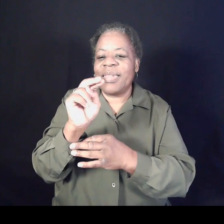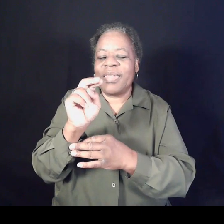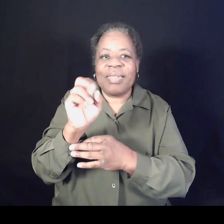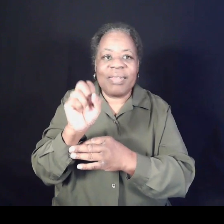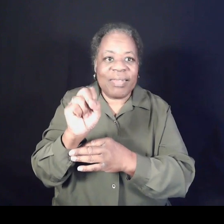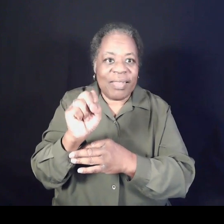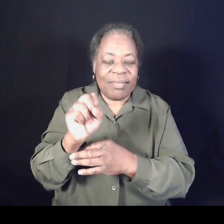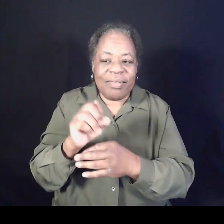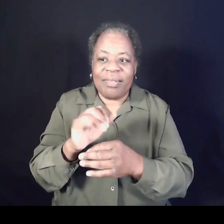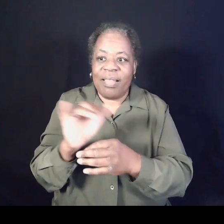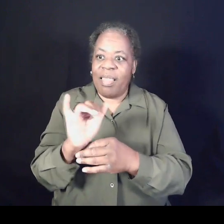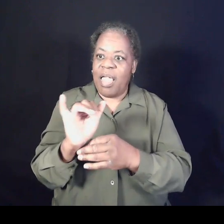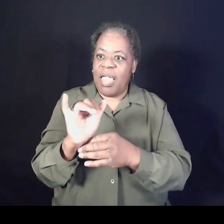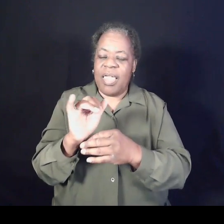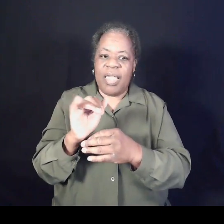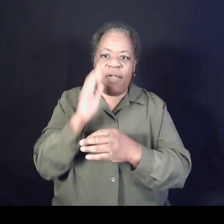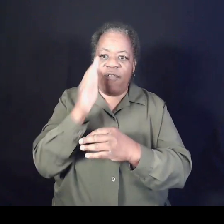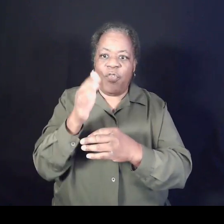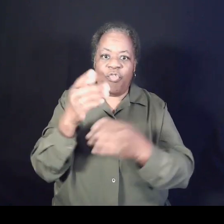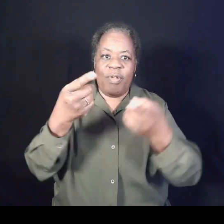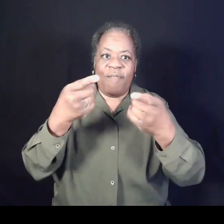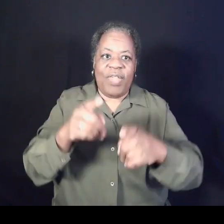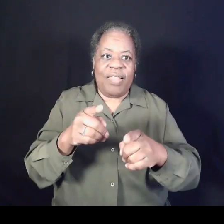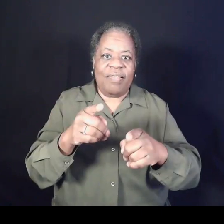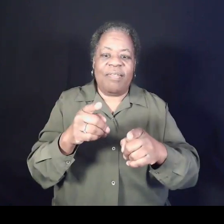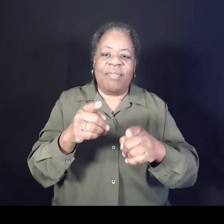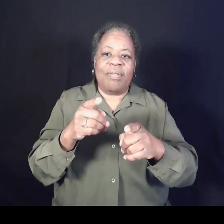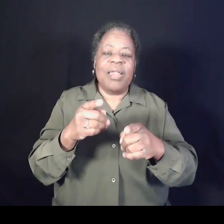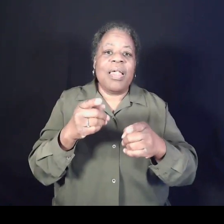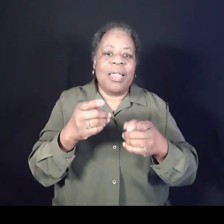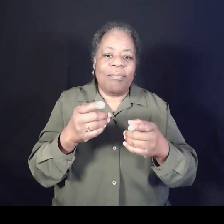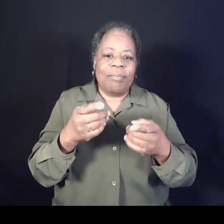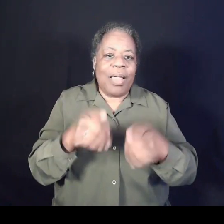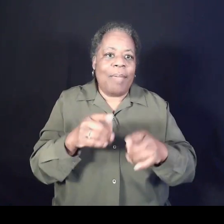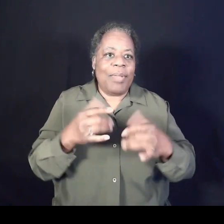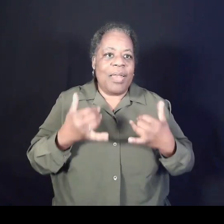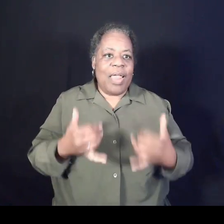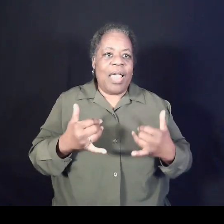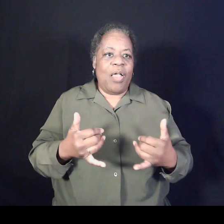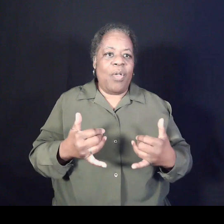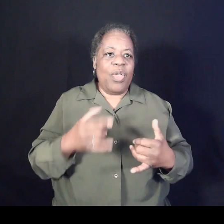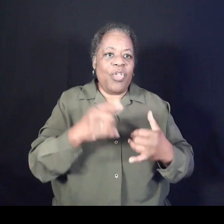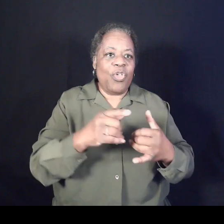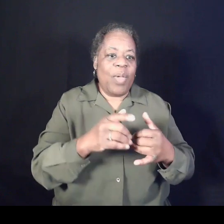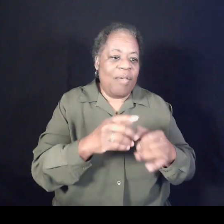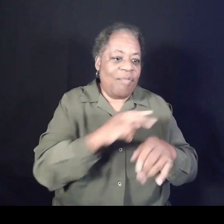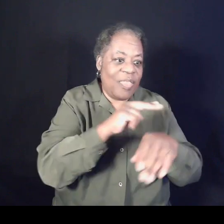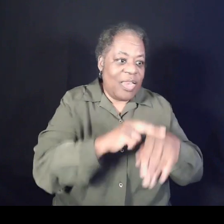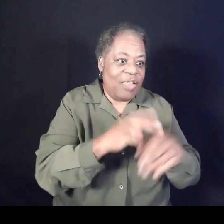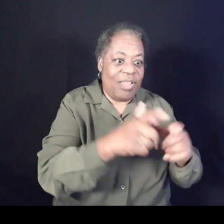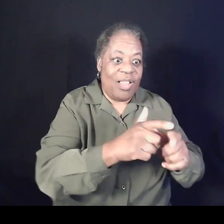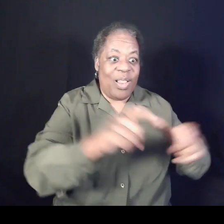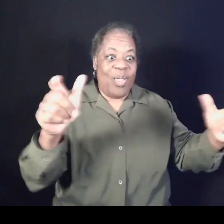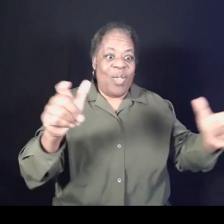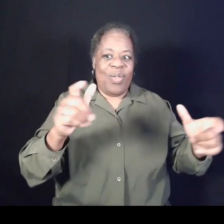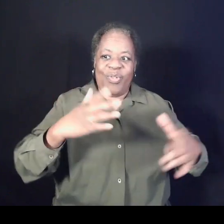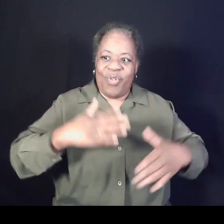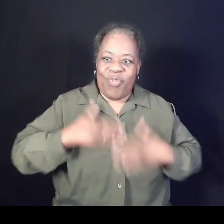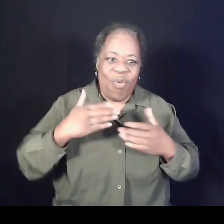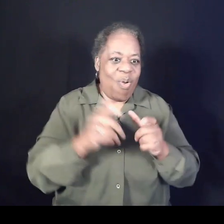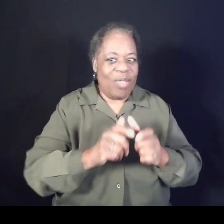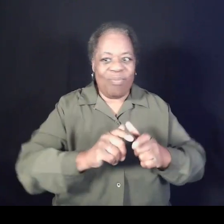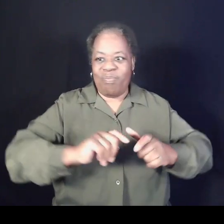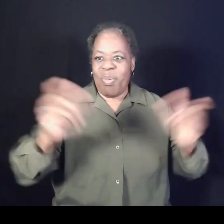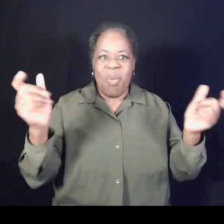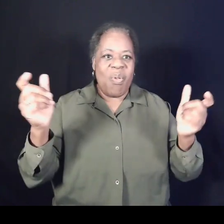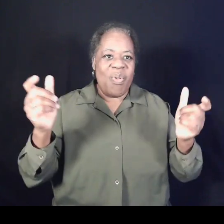happened. You have enlarged the nation and increased their joy. That's how